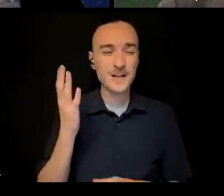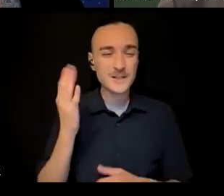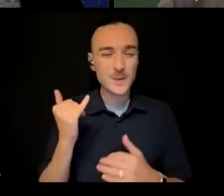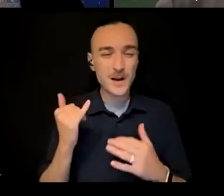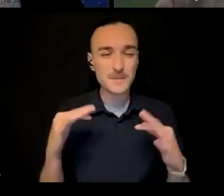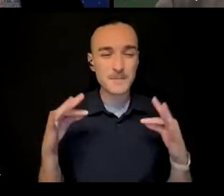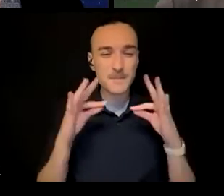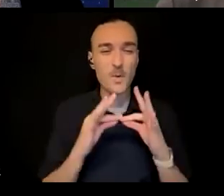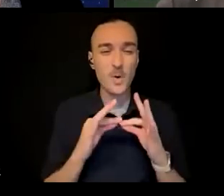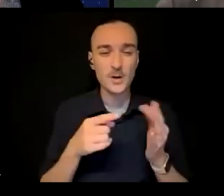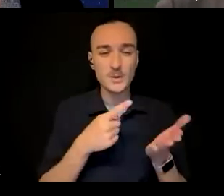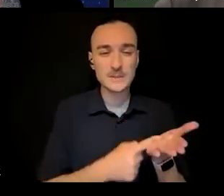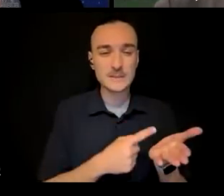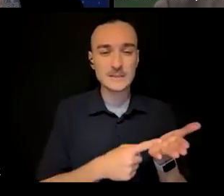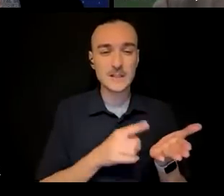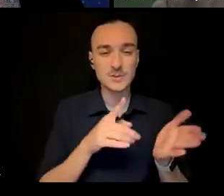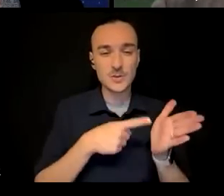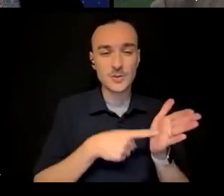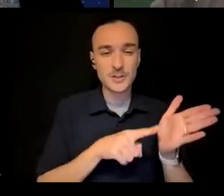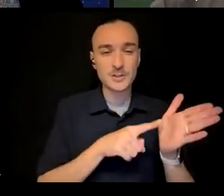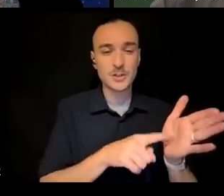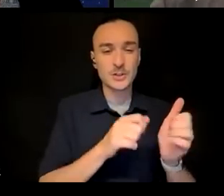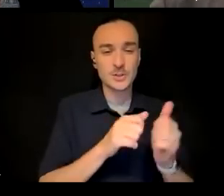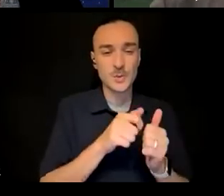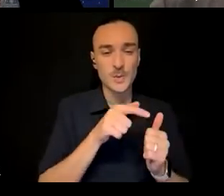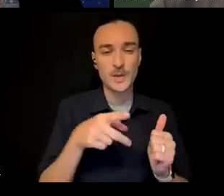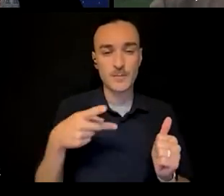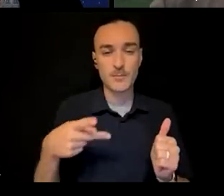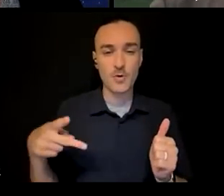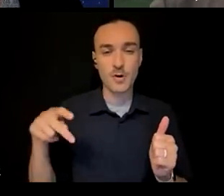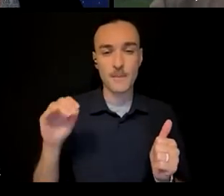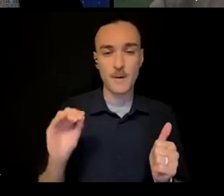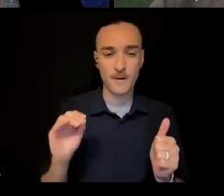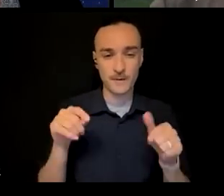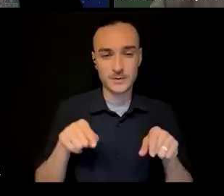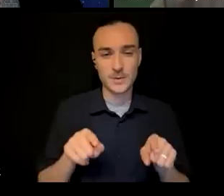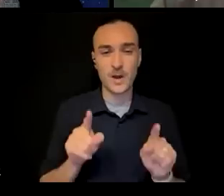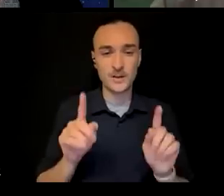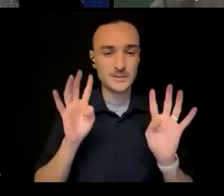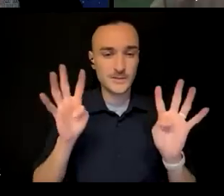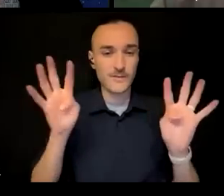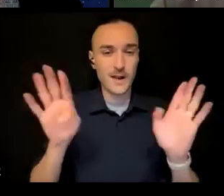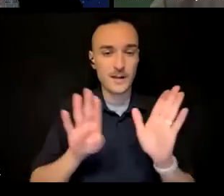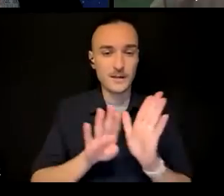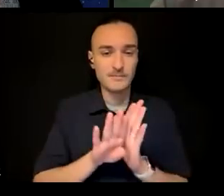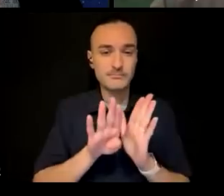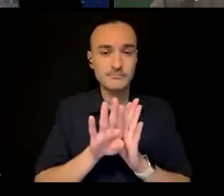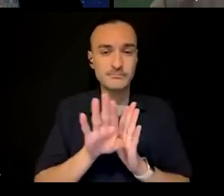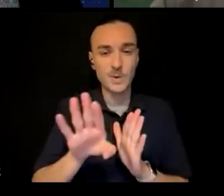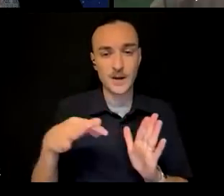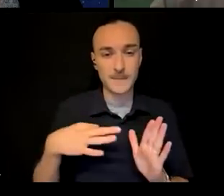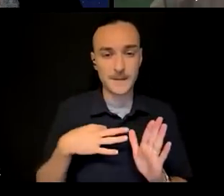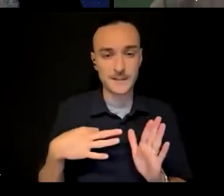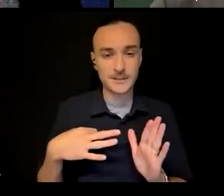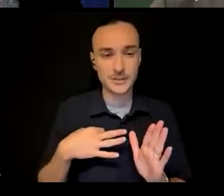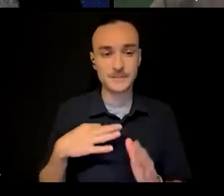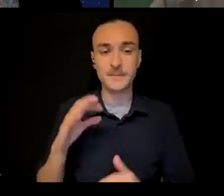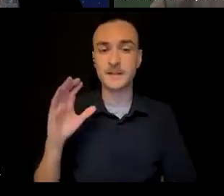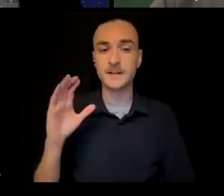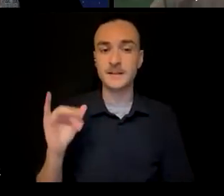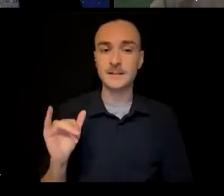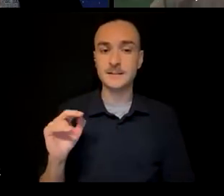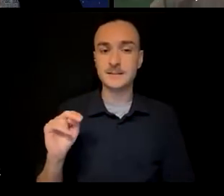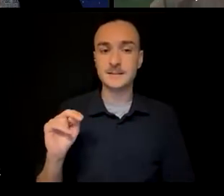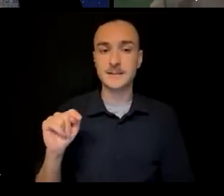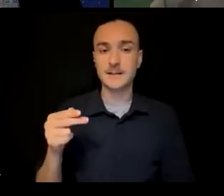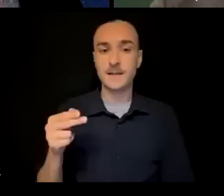with the program officer as you develop your application. Okay, that's great. Thank you very much, Michelle.